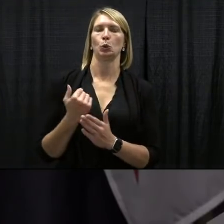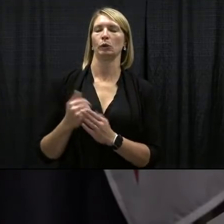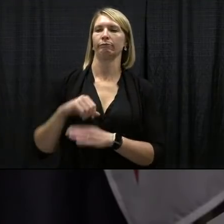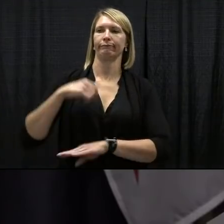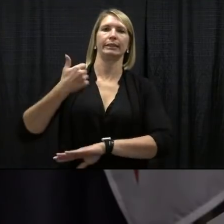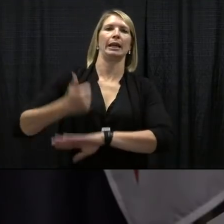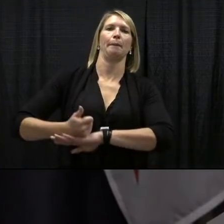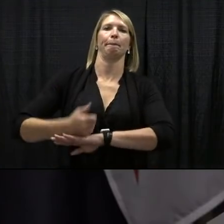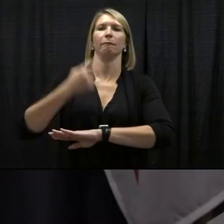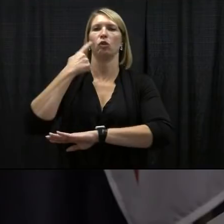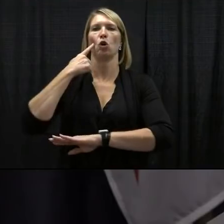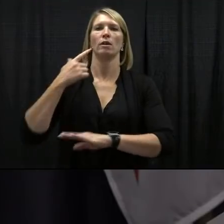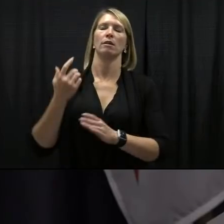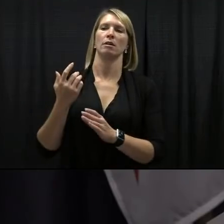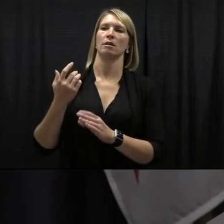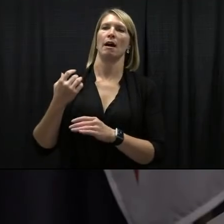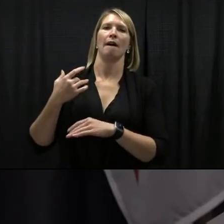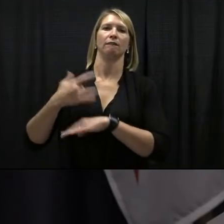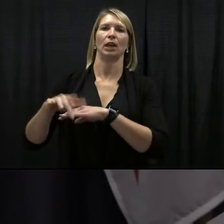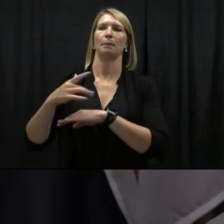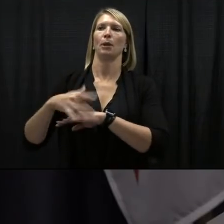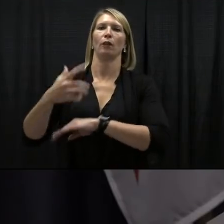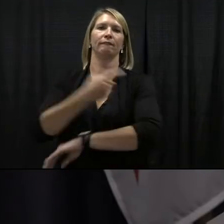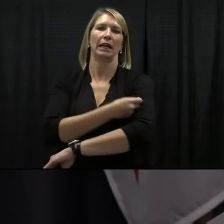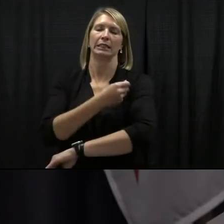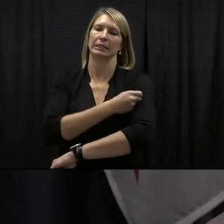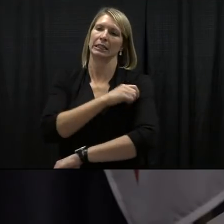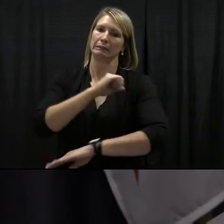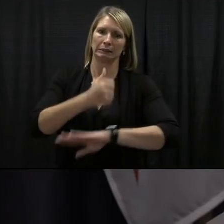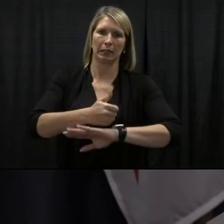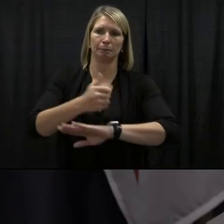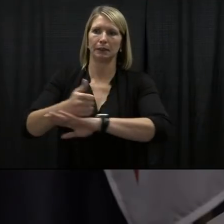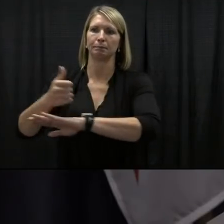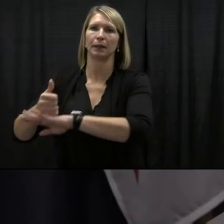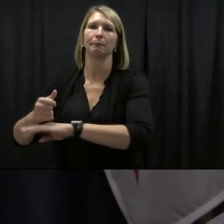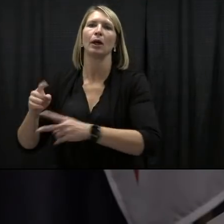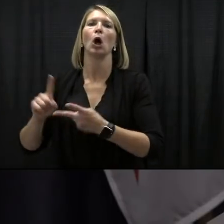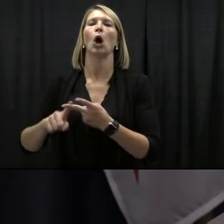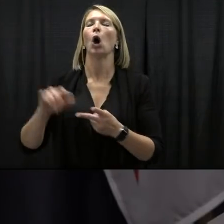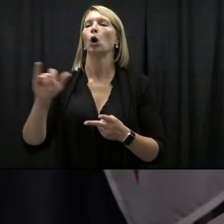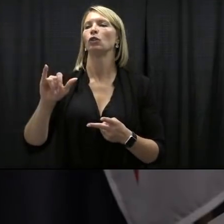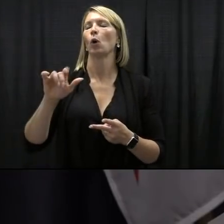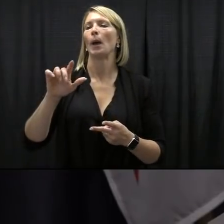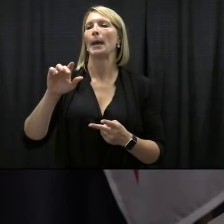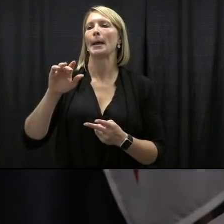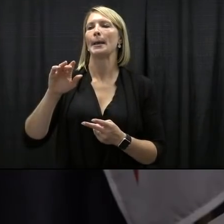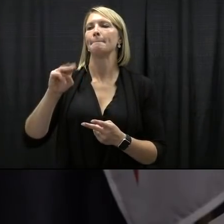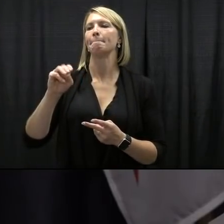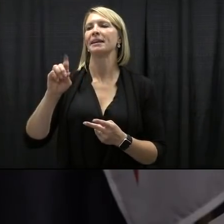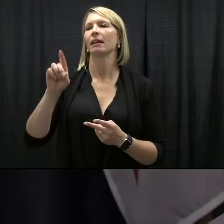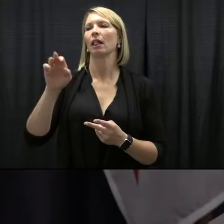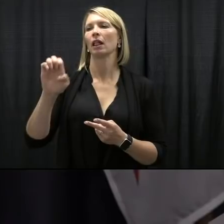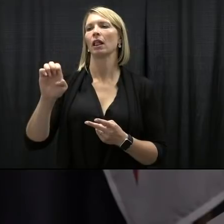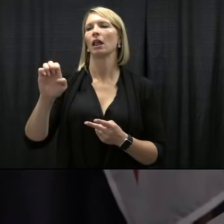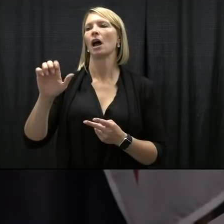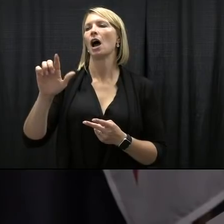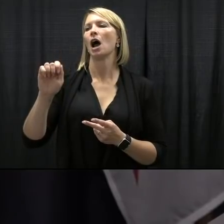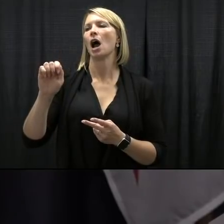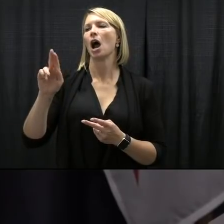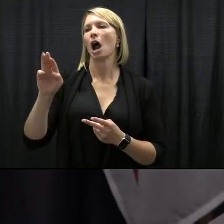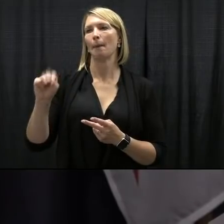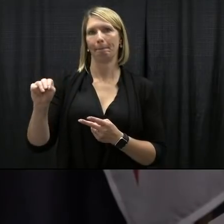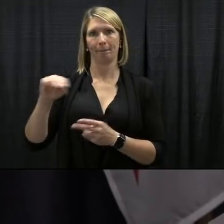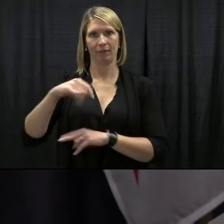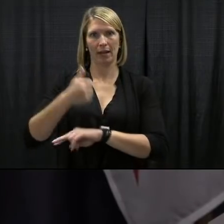available. There are extra clinics in Middle Arm for sure, and Springdale. And